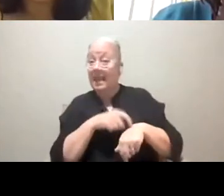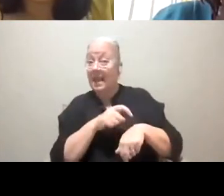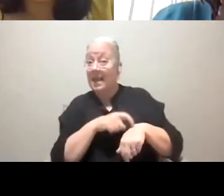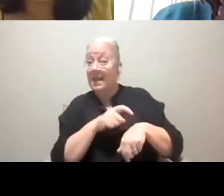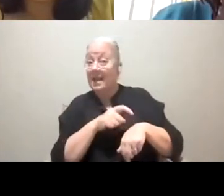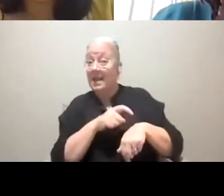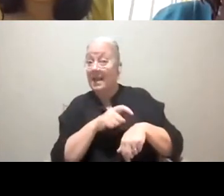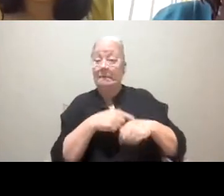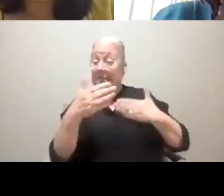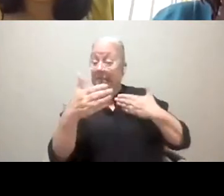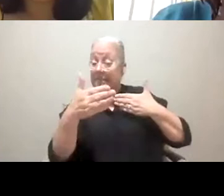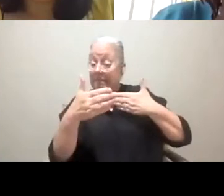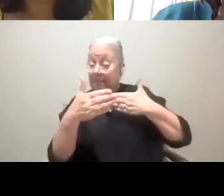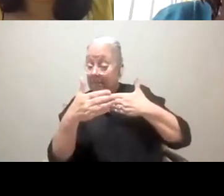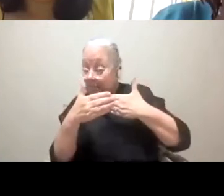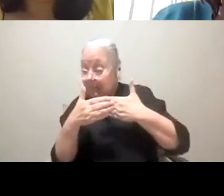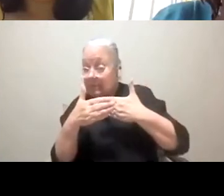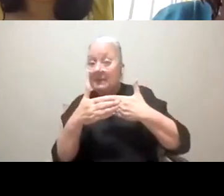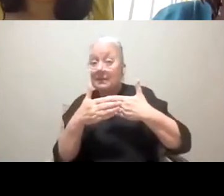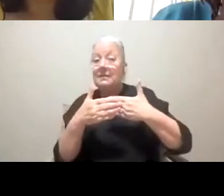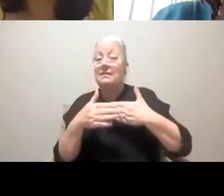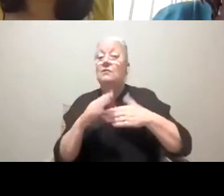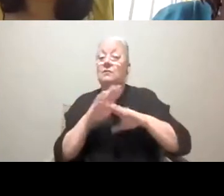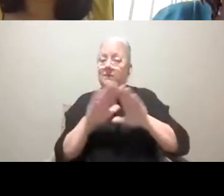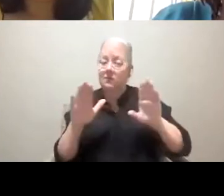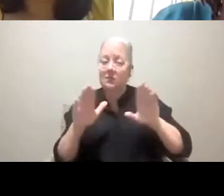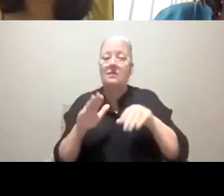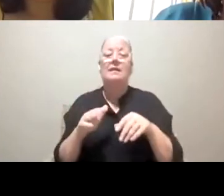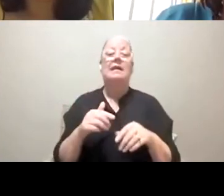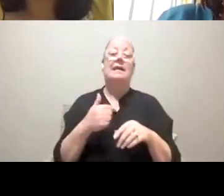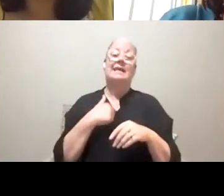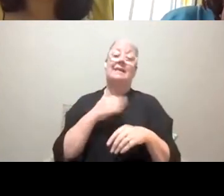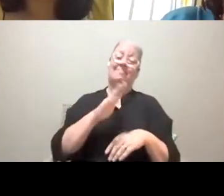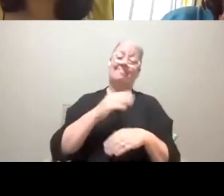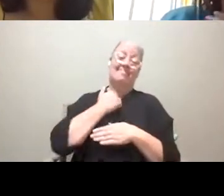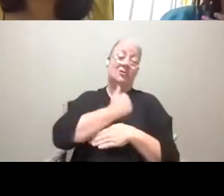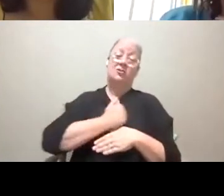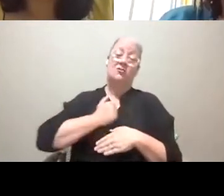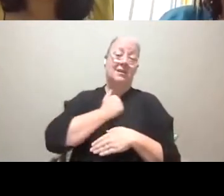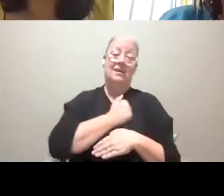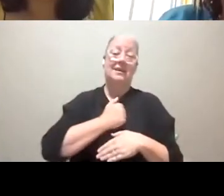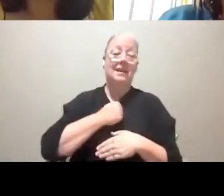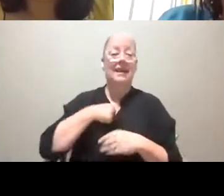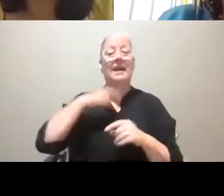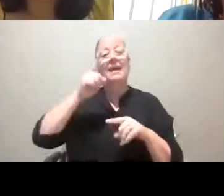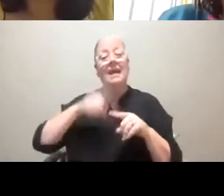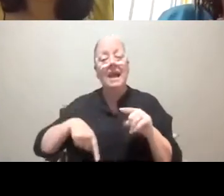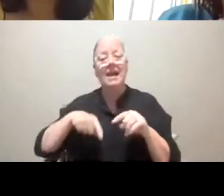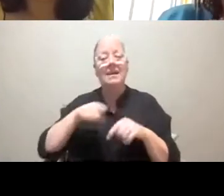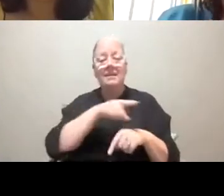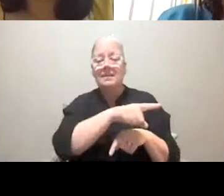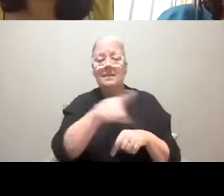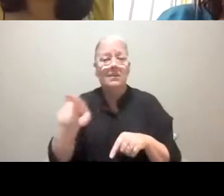time. So I sincerely apologize that we couldn't take all your